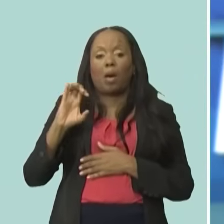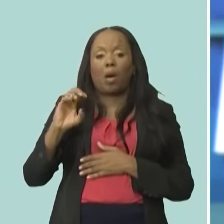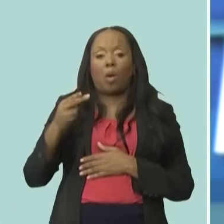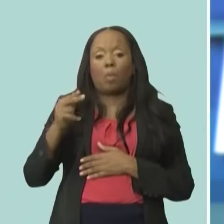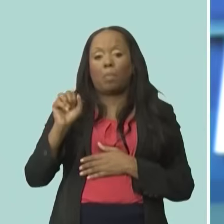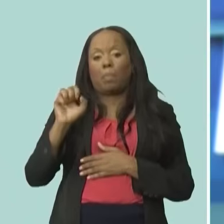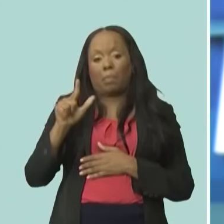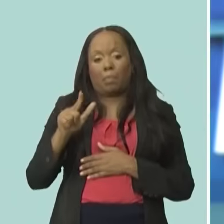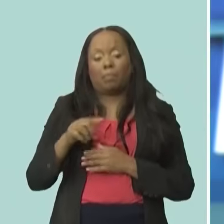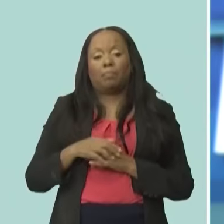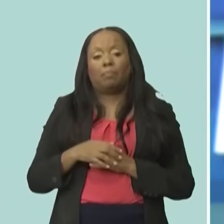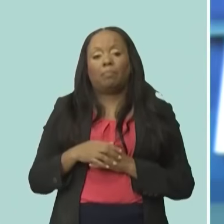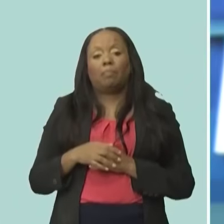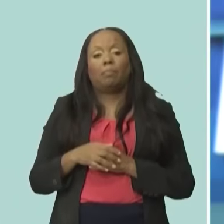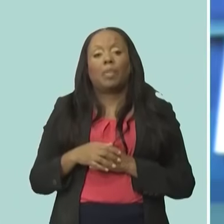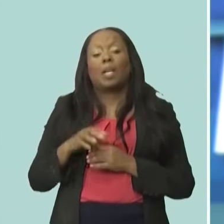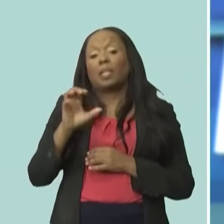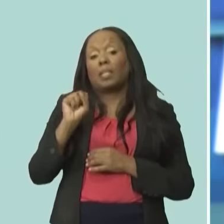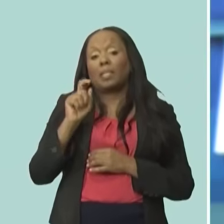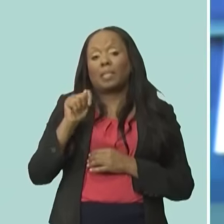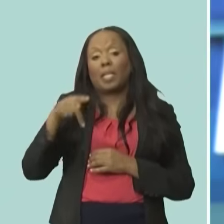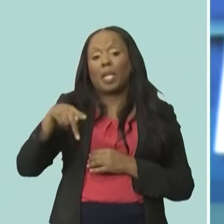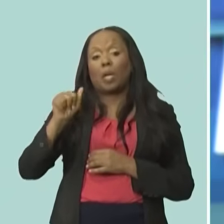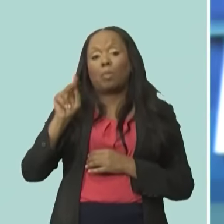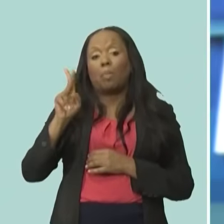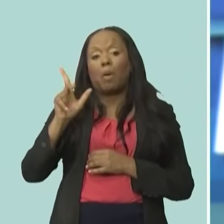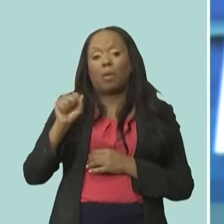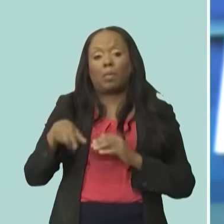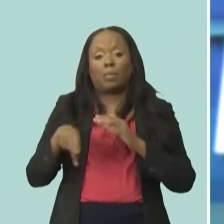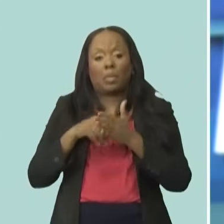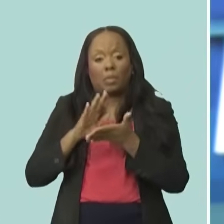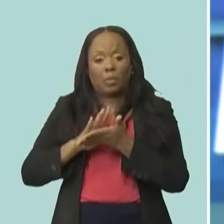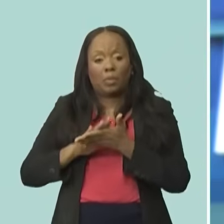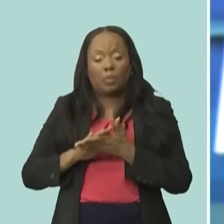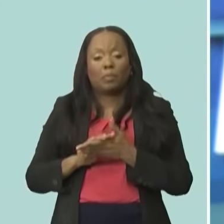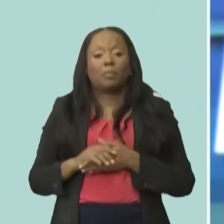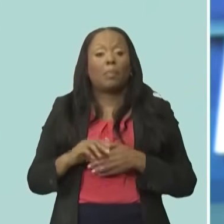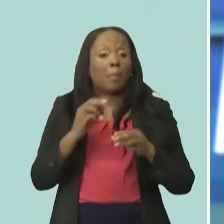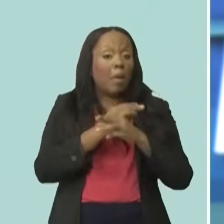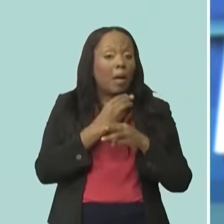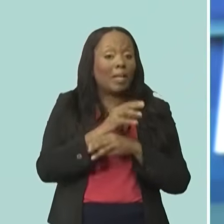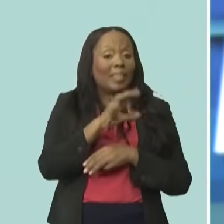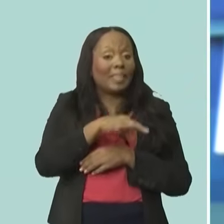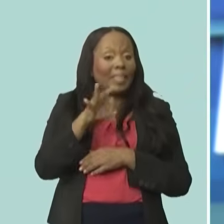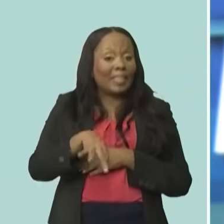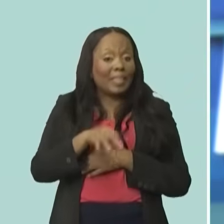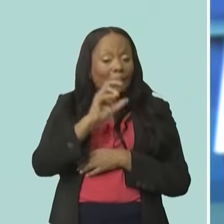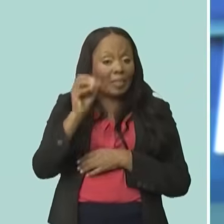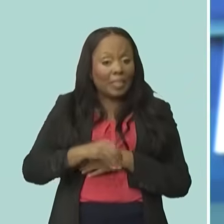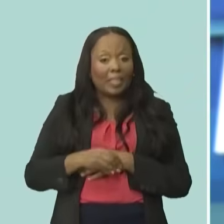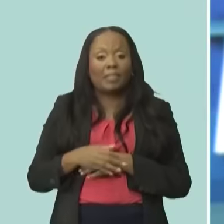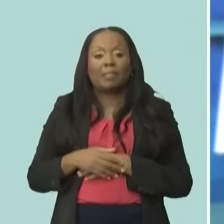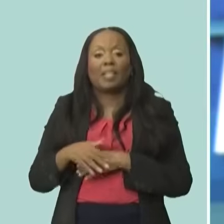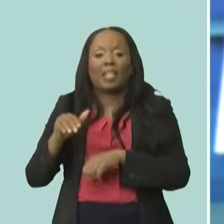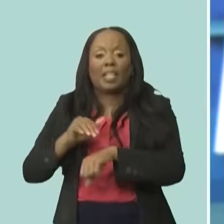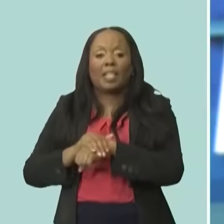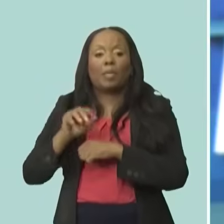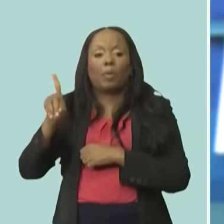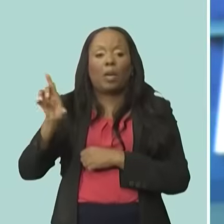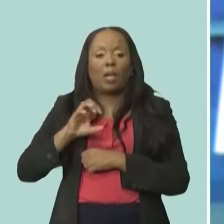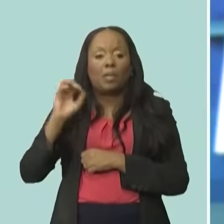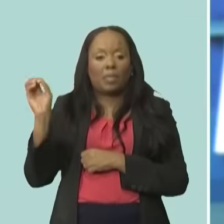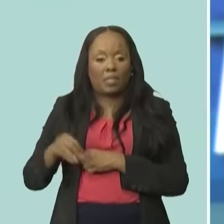Paul's Primary. Carmichael scored 99% in mathematics and 100% in English, with a